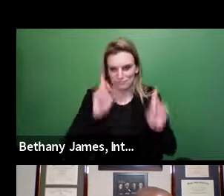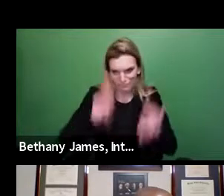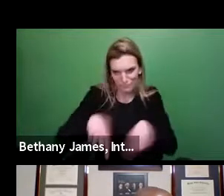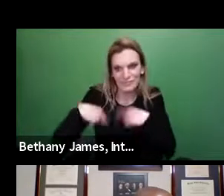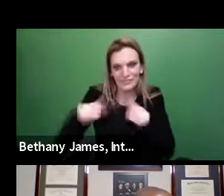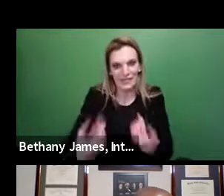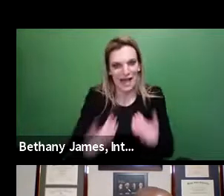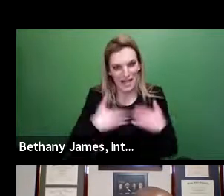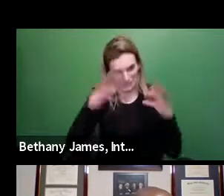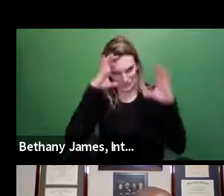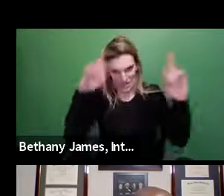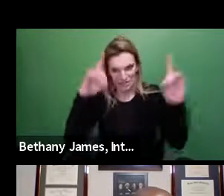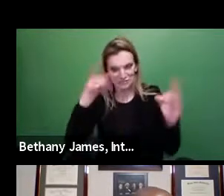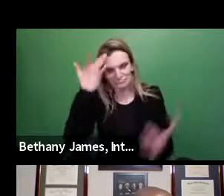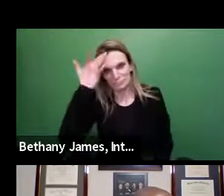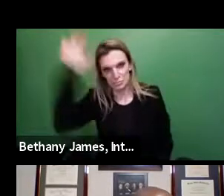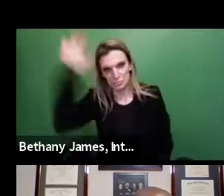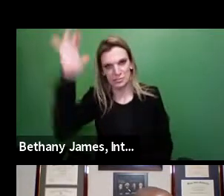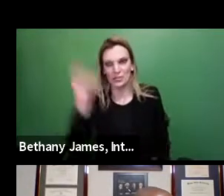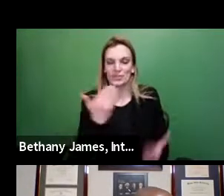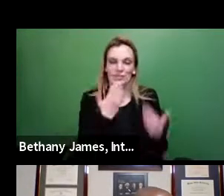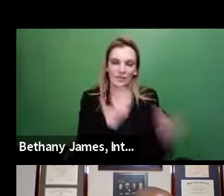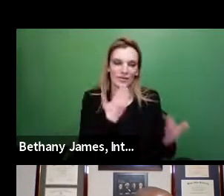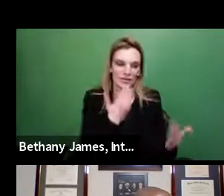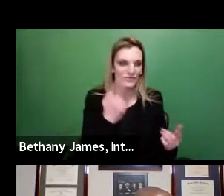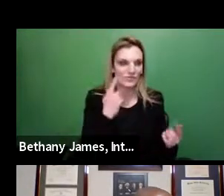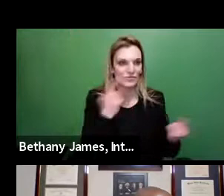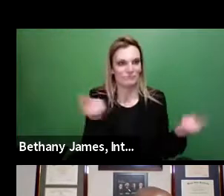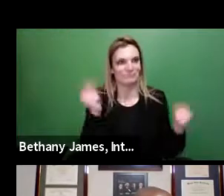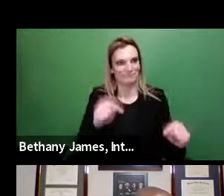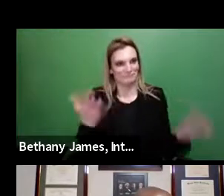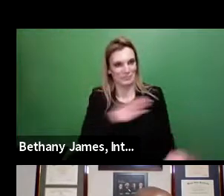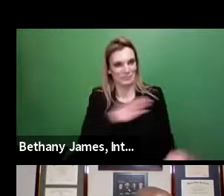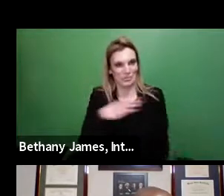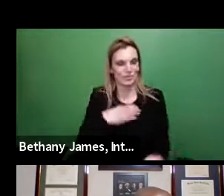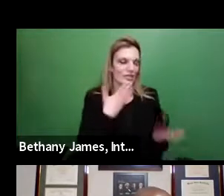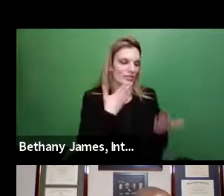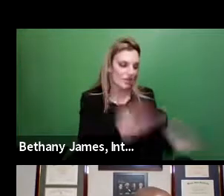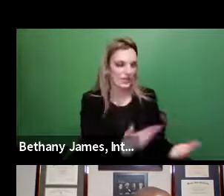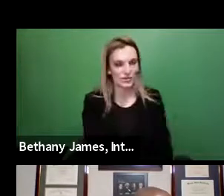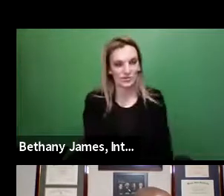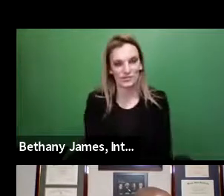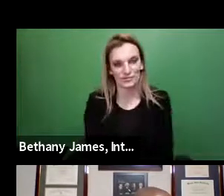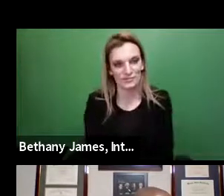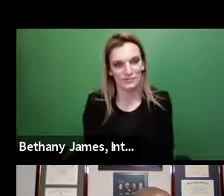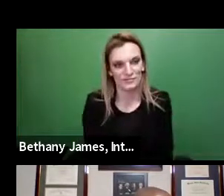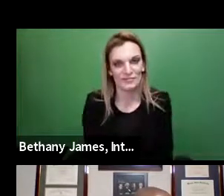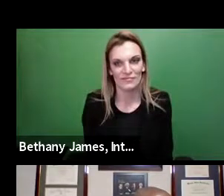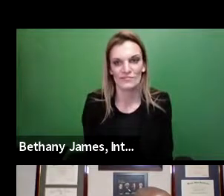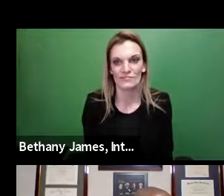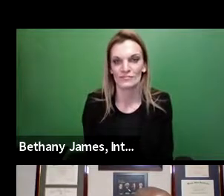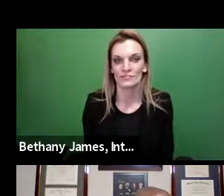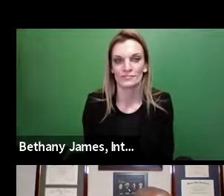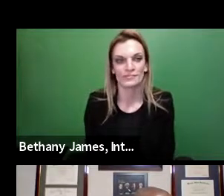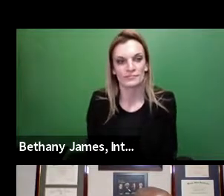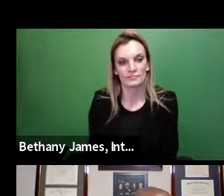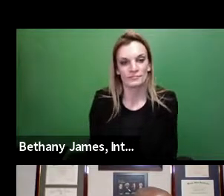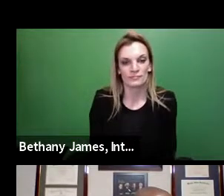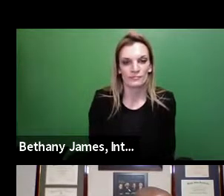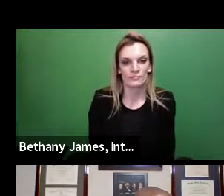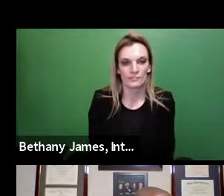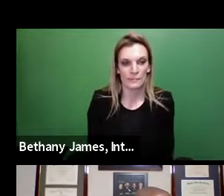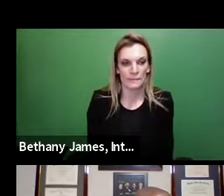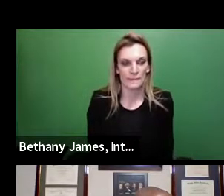And we thank you for your brilliant contributions to the commission. Thank you. Commissioner El-Hassan. So I just wanted to share a